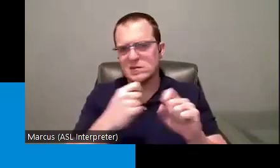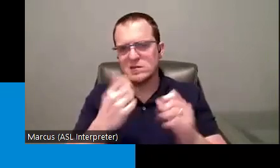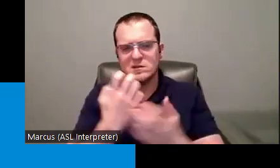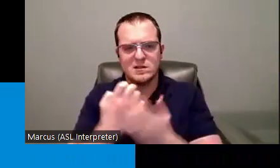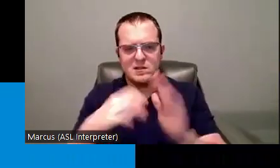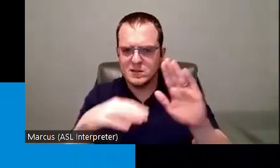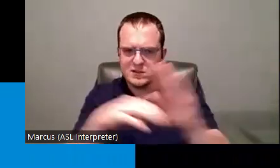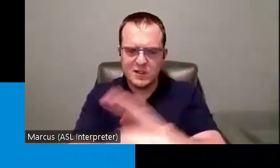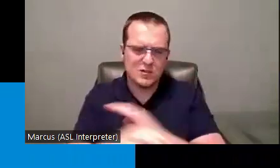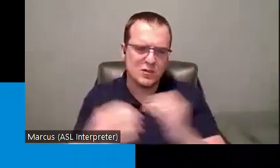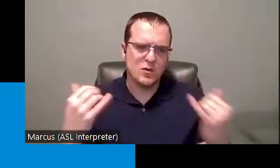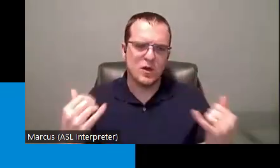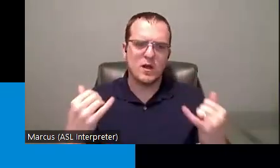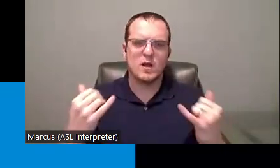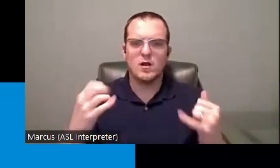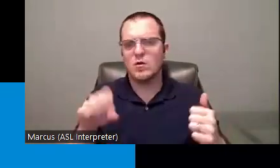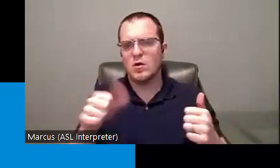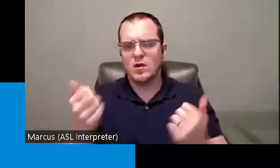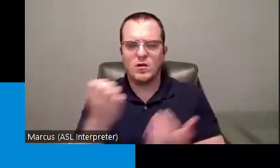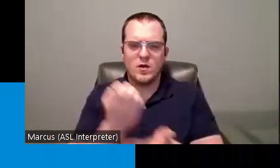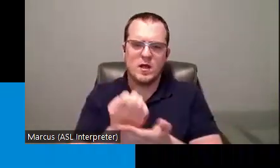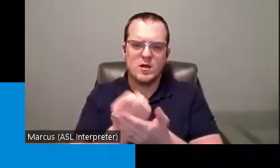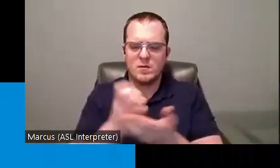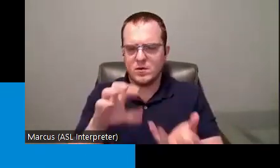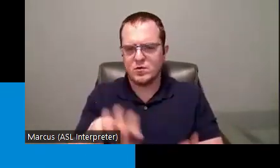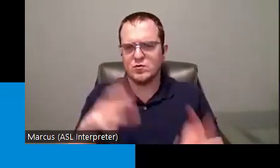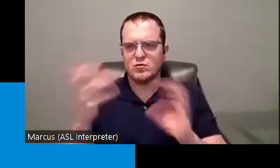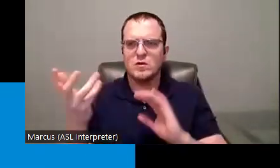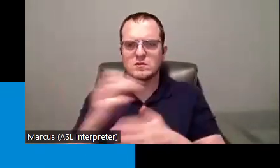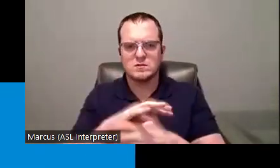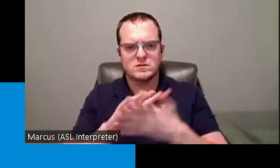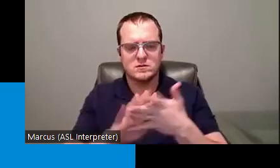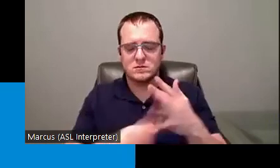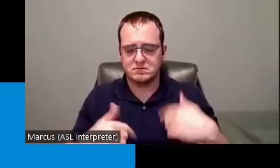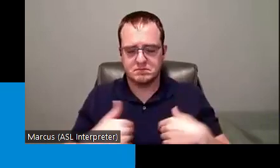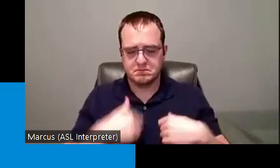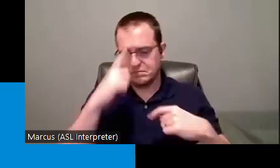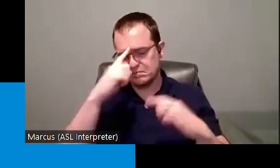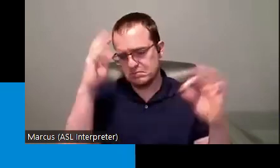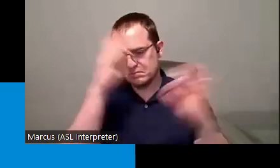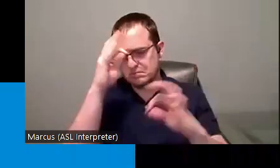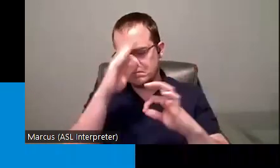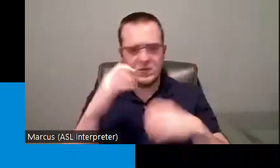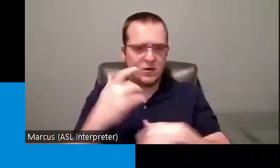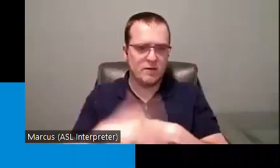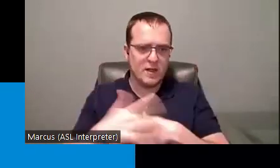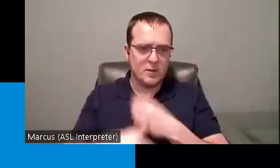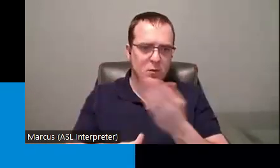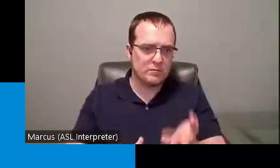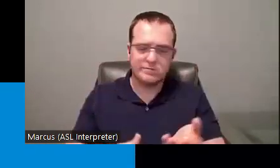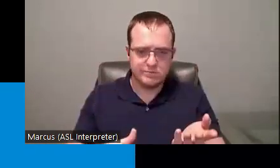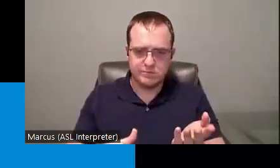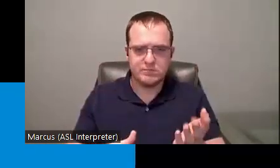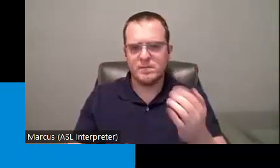or other economic crisis, and we don't know what all is available. My